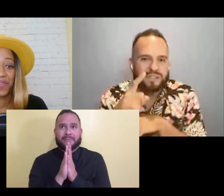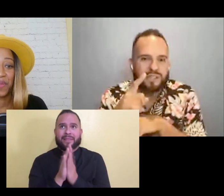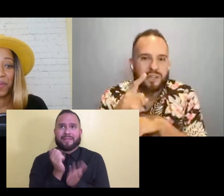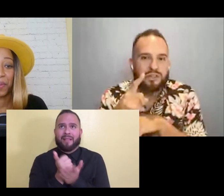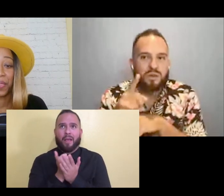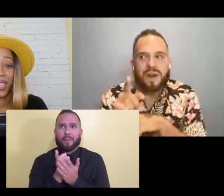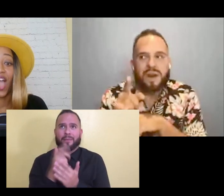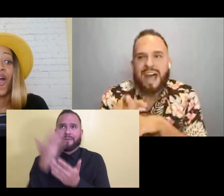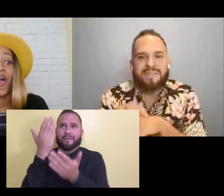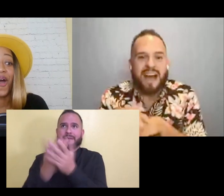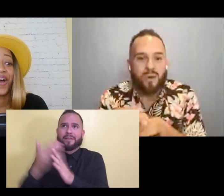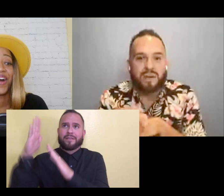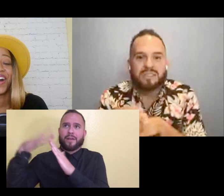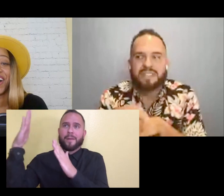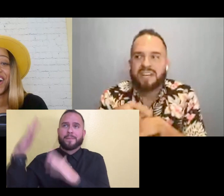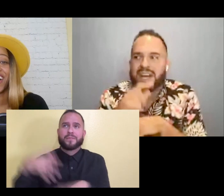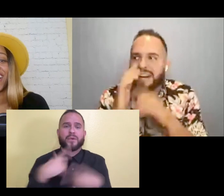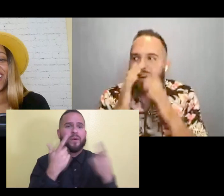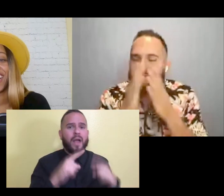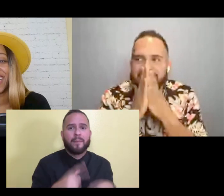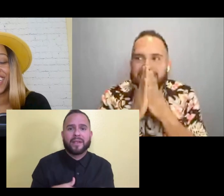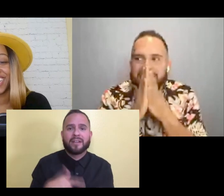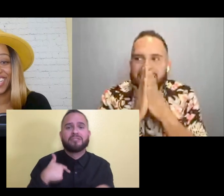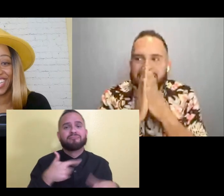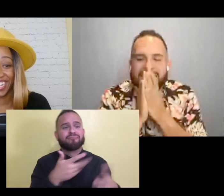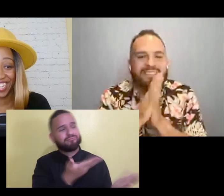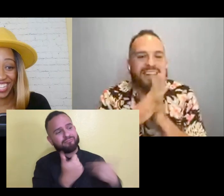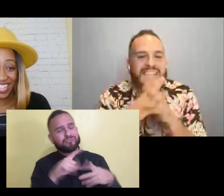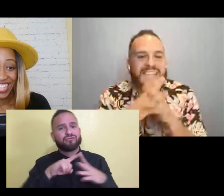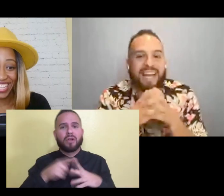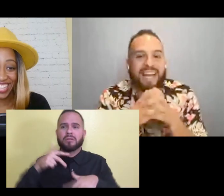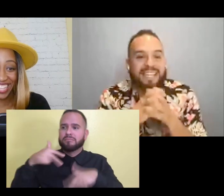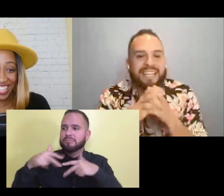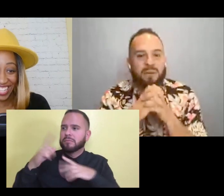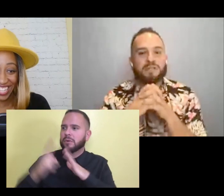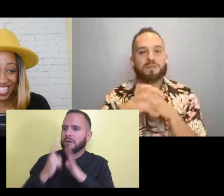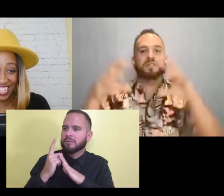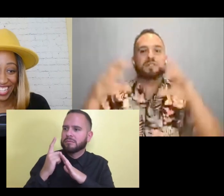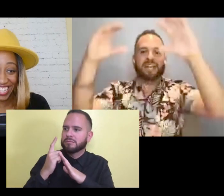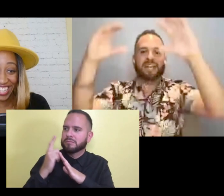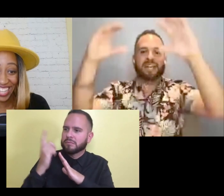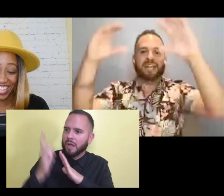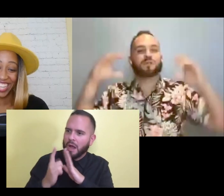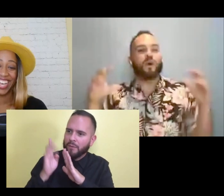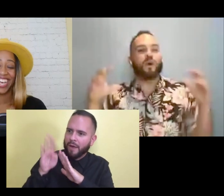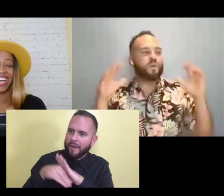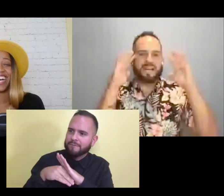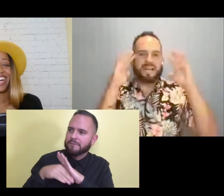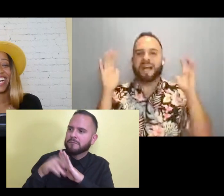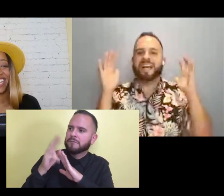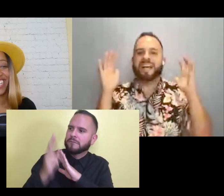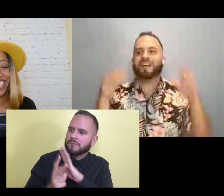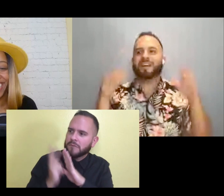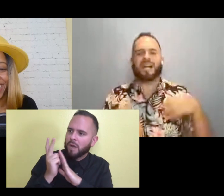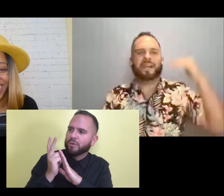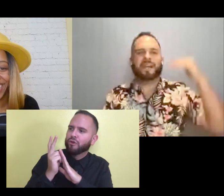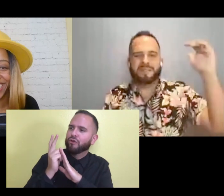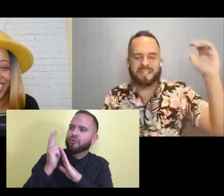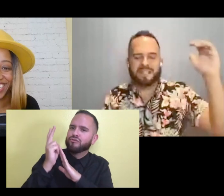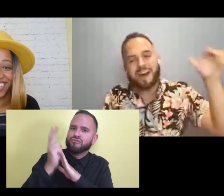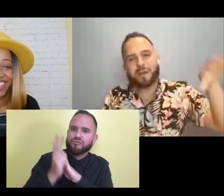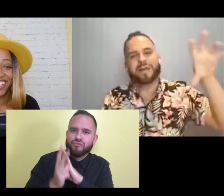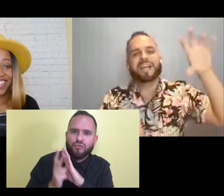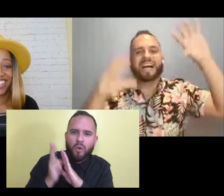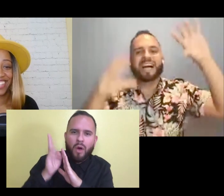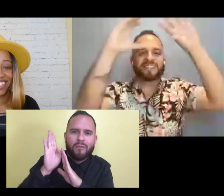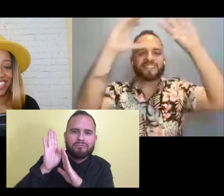2 hours, 2.5 hours. And I was like, I can't find the end. And we're supposed to, like, it was so cool because in my head, I was like, I'm gonna get up to the